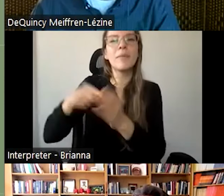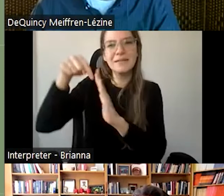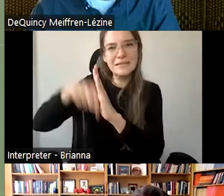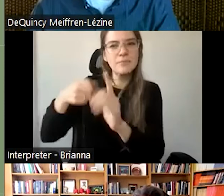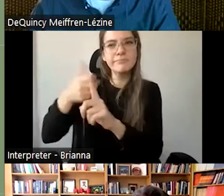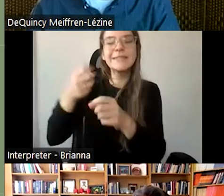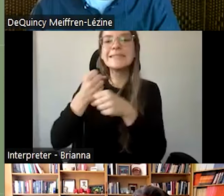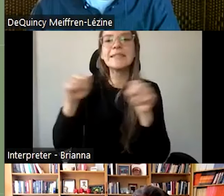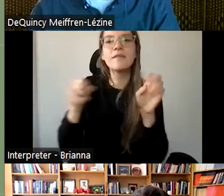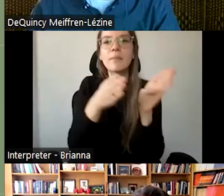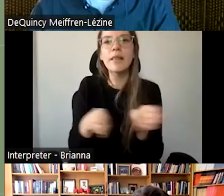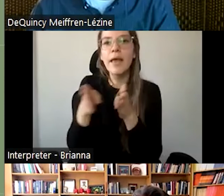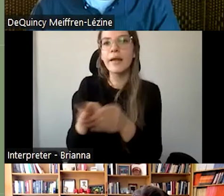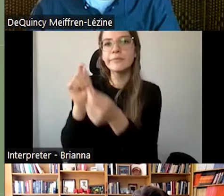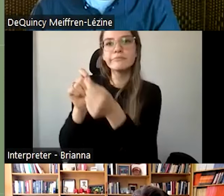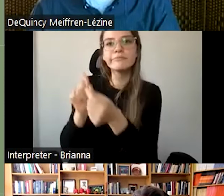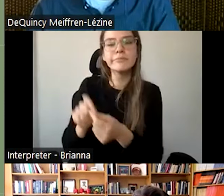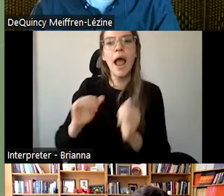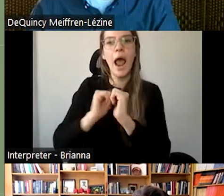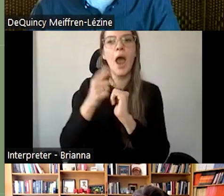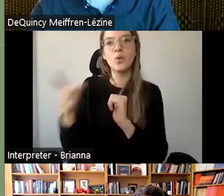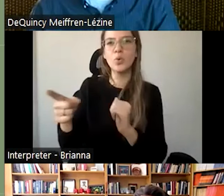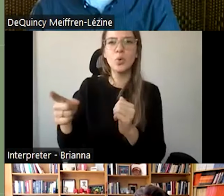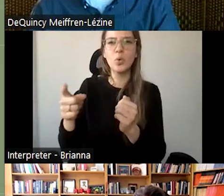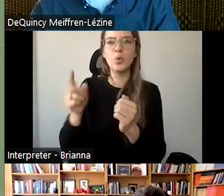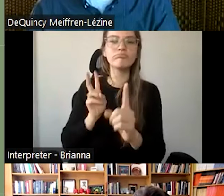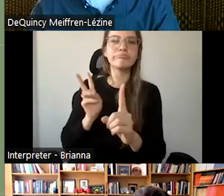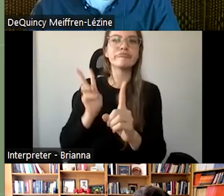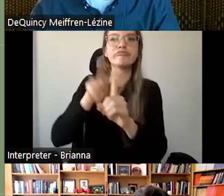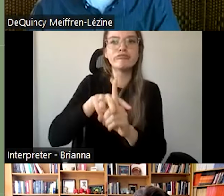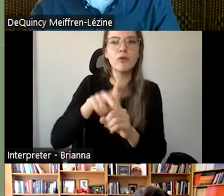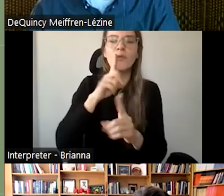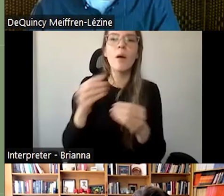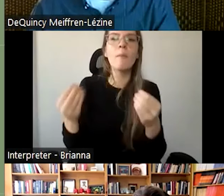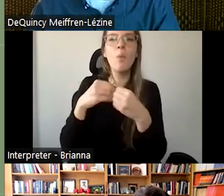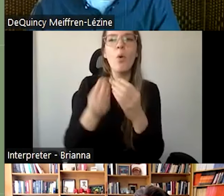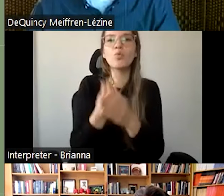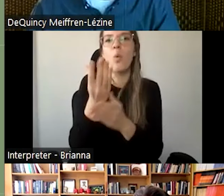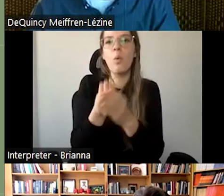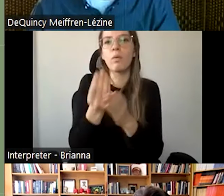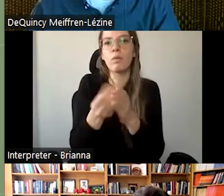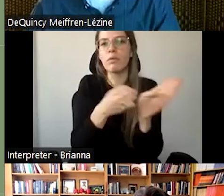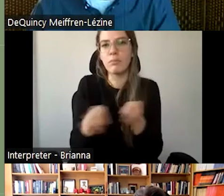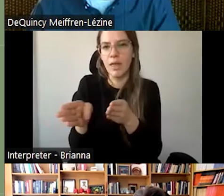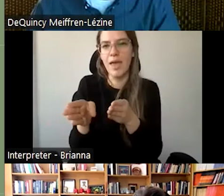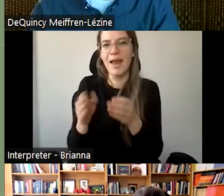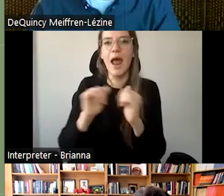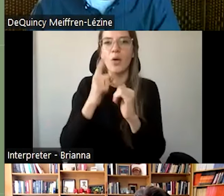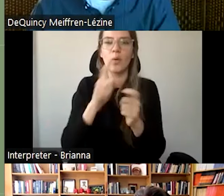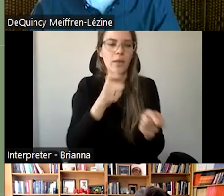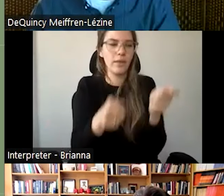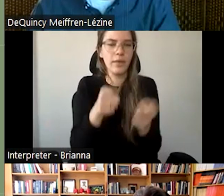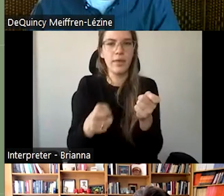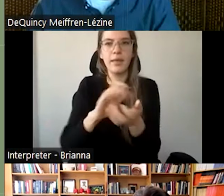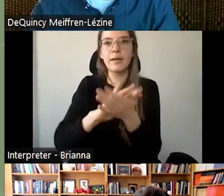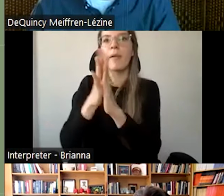depth, and how you translate that into more of a growth plan context, as well